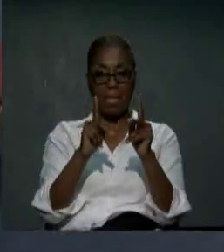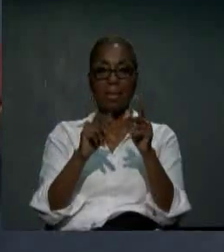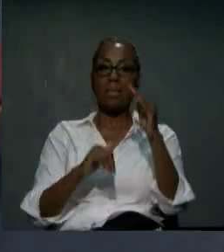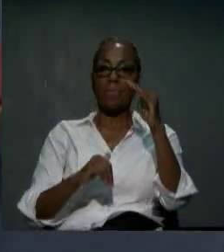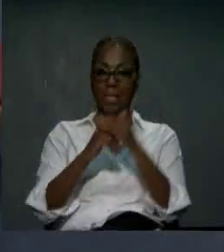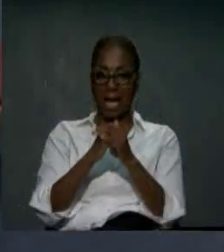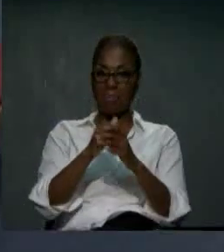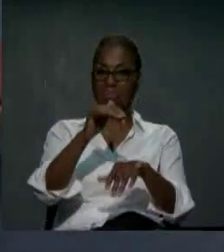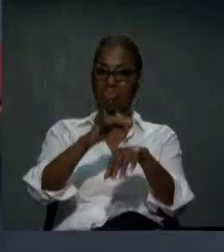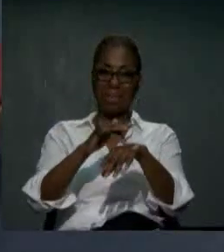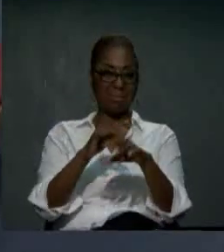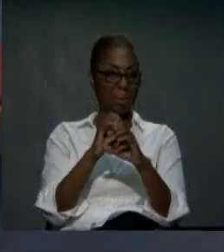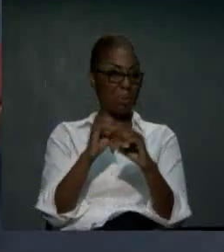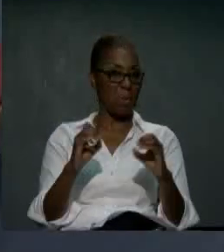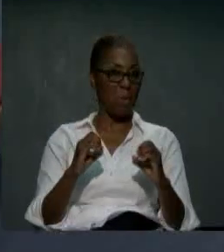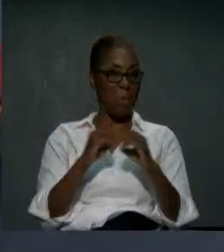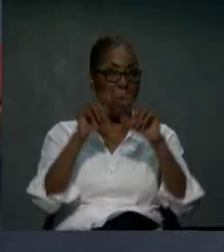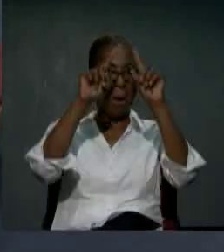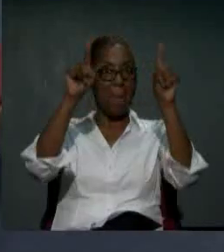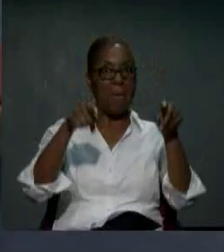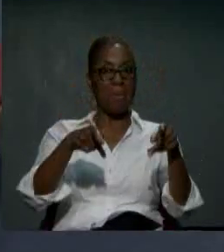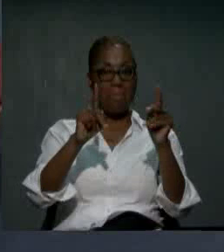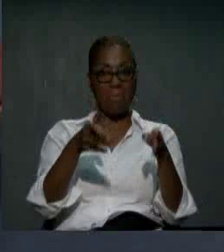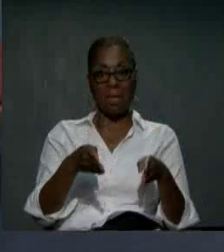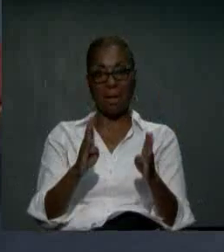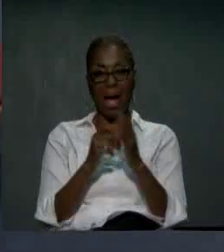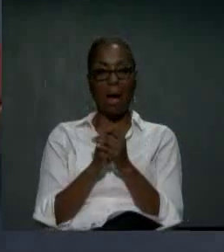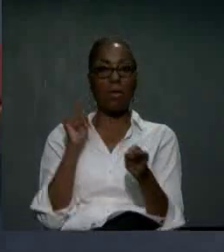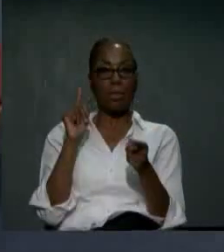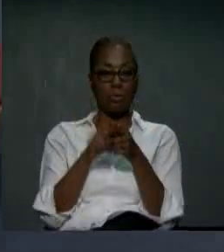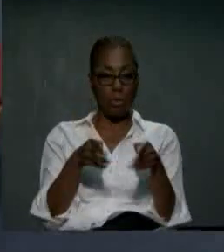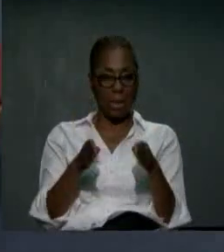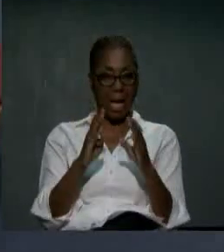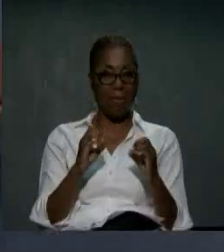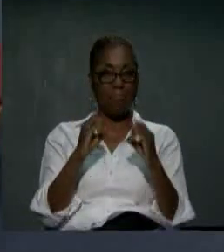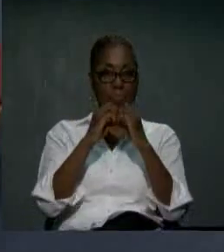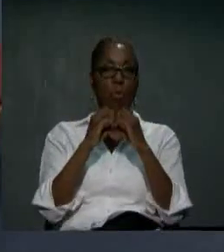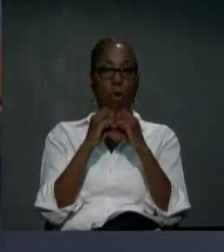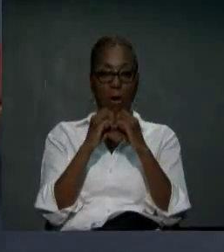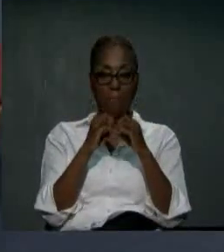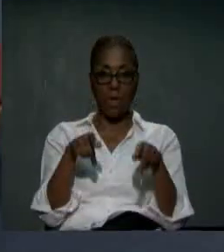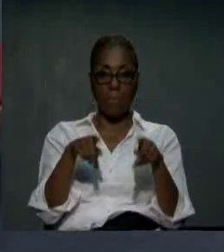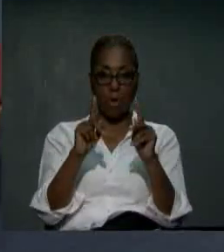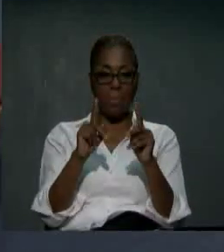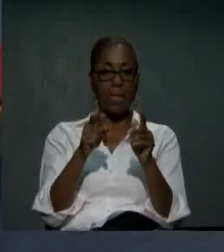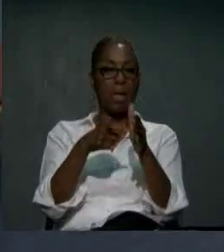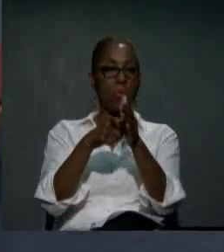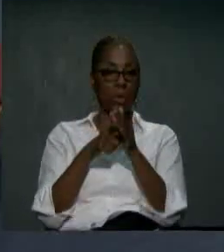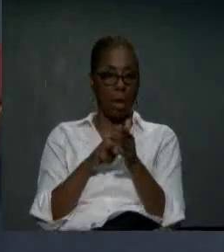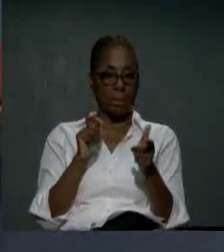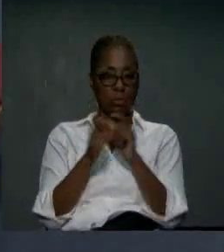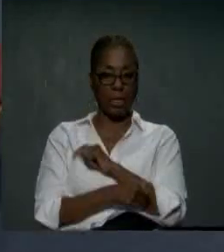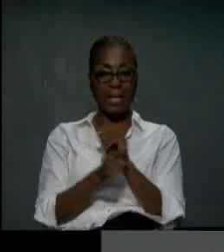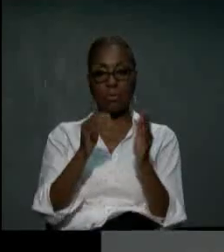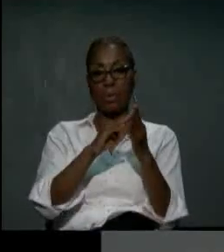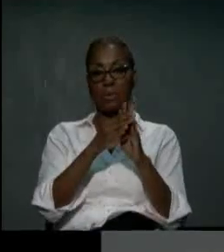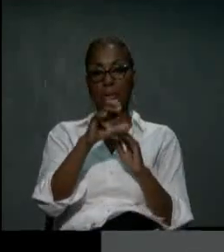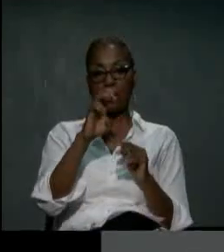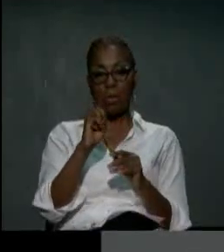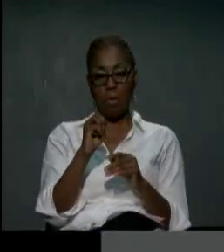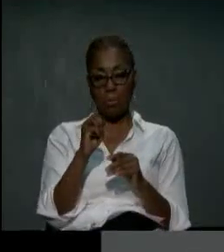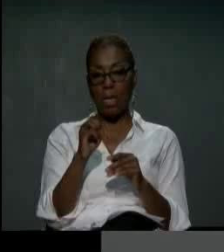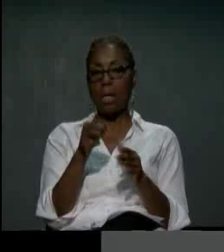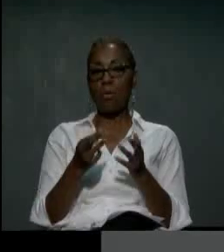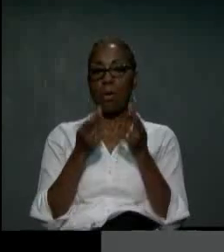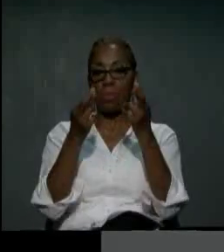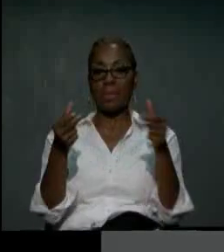has been reached and there are no additional billboard permits allowed. To allow an additional permit would require a change in City Code. Staff recommends denial